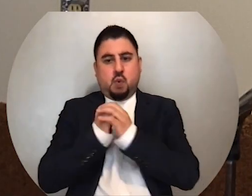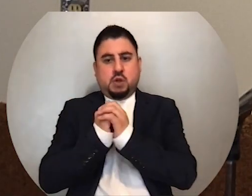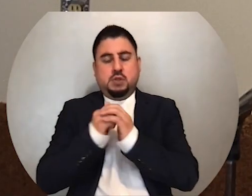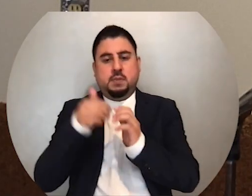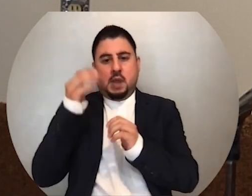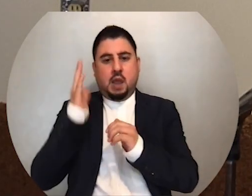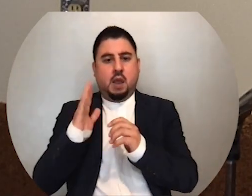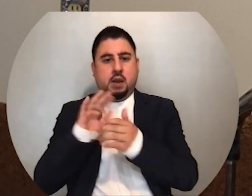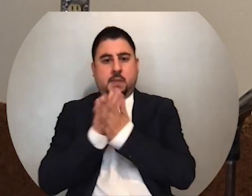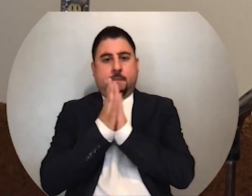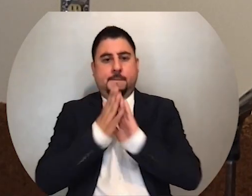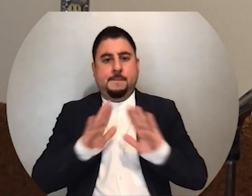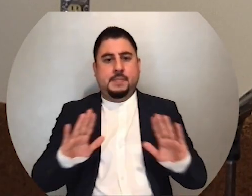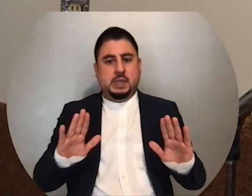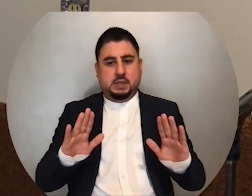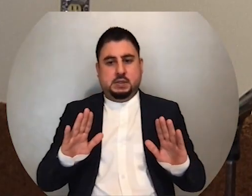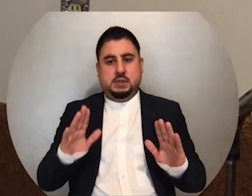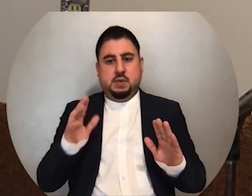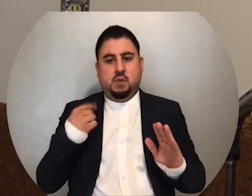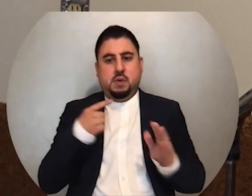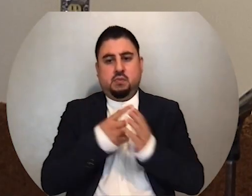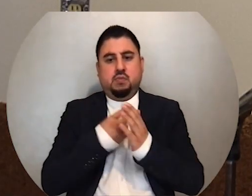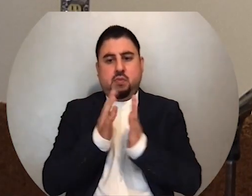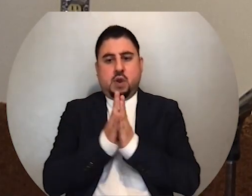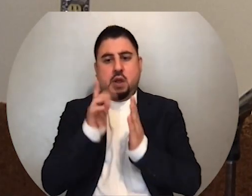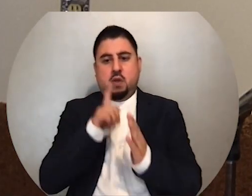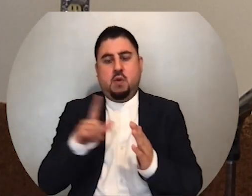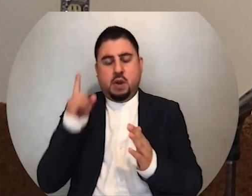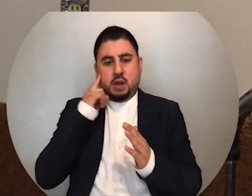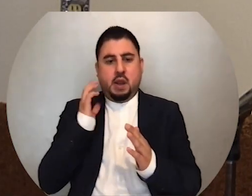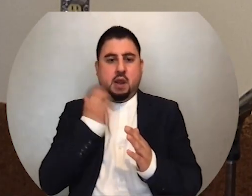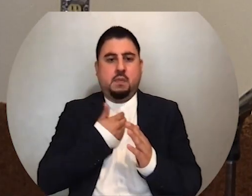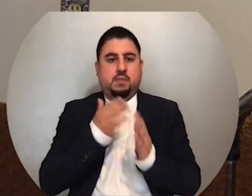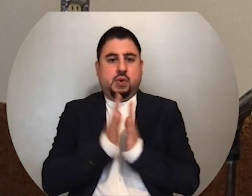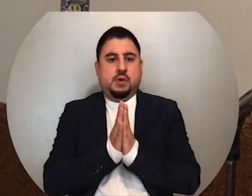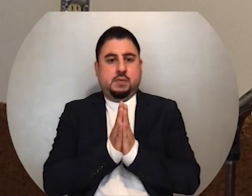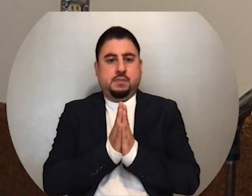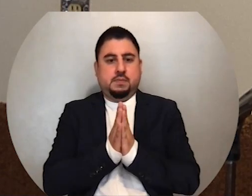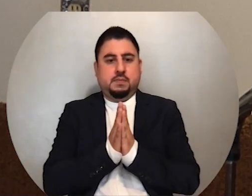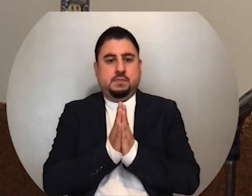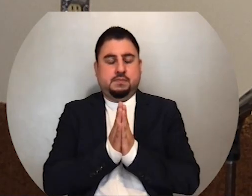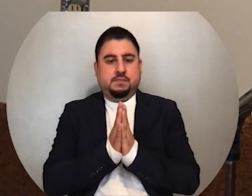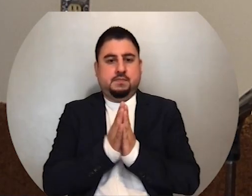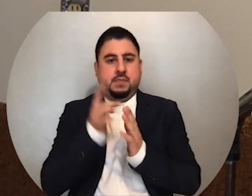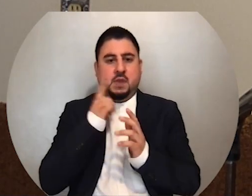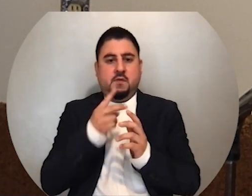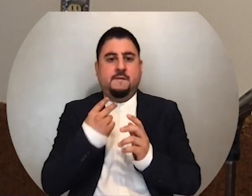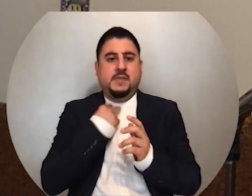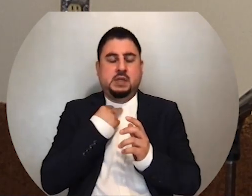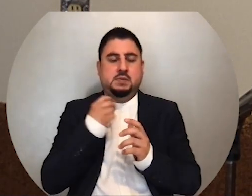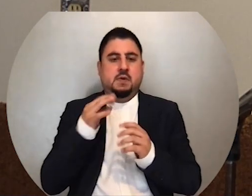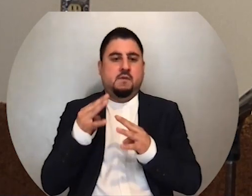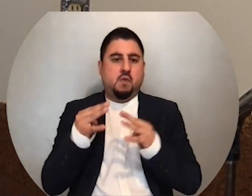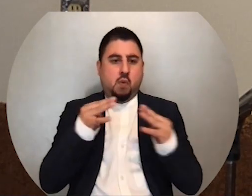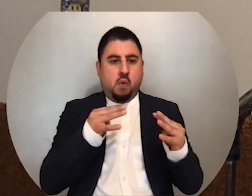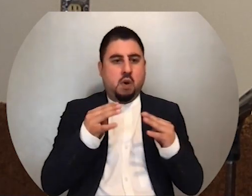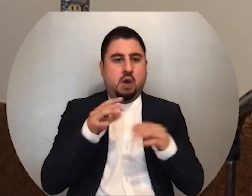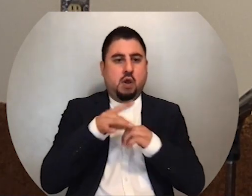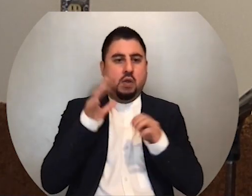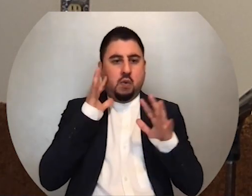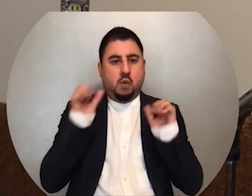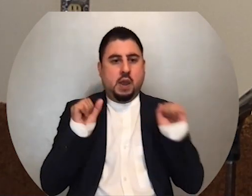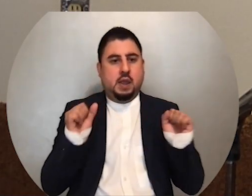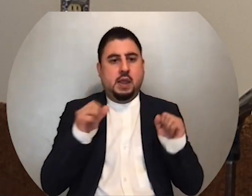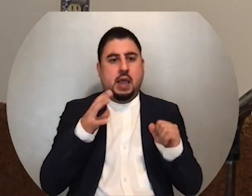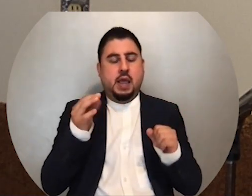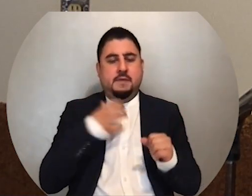worship God in peace, let us pray to the Lord. Lord, hear our prayer. For victims of war, earthquake,